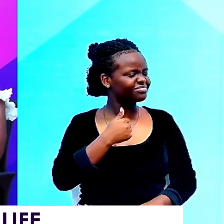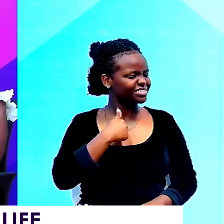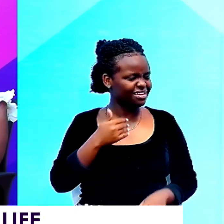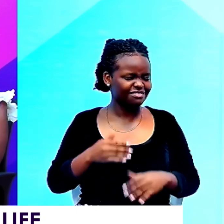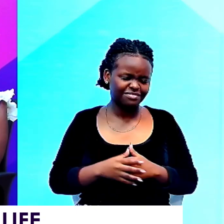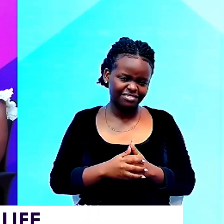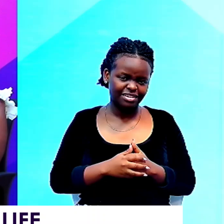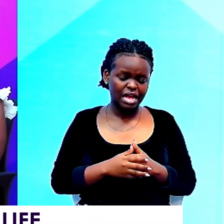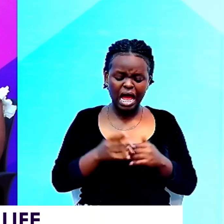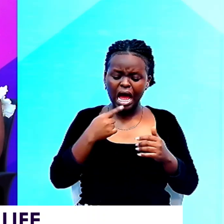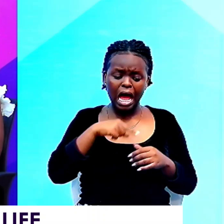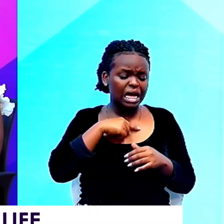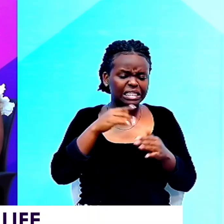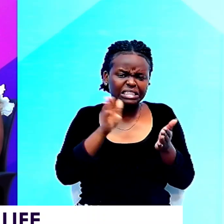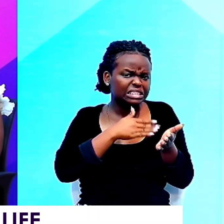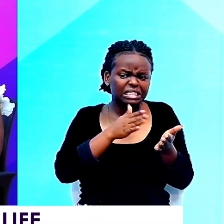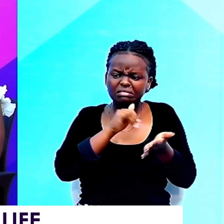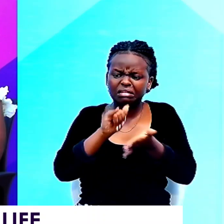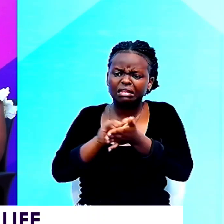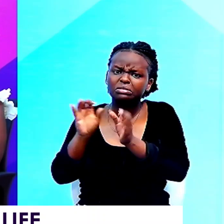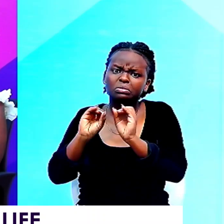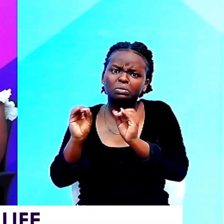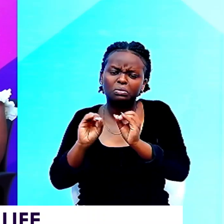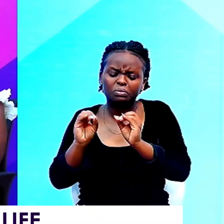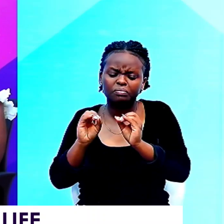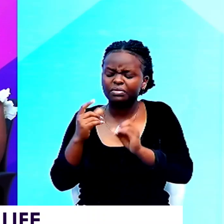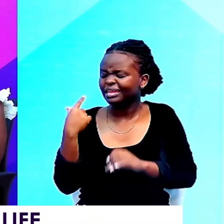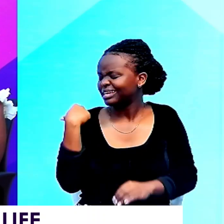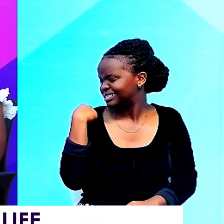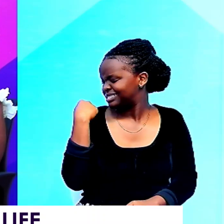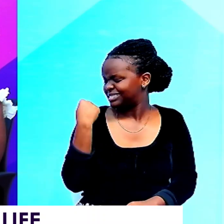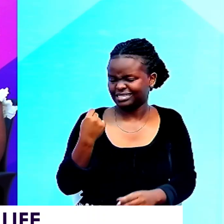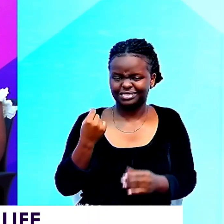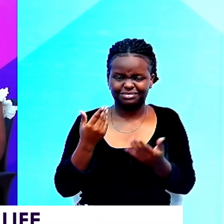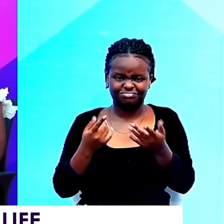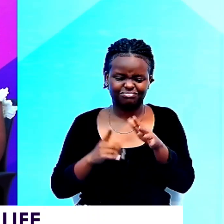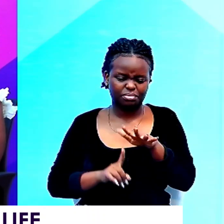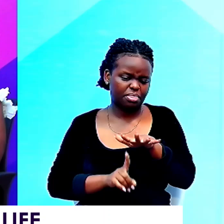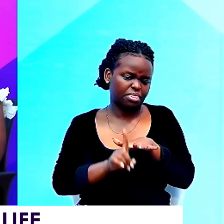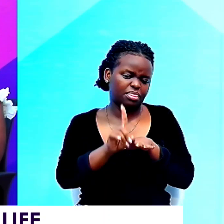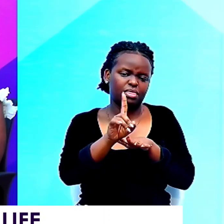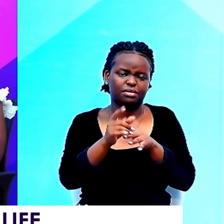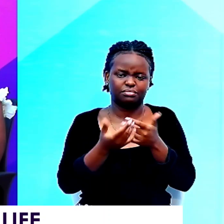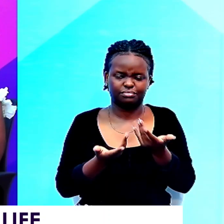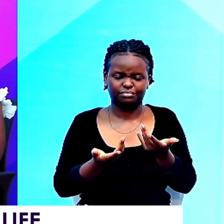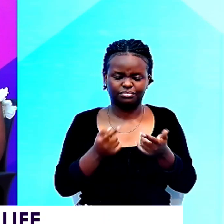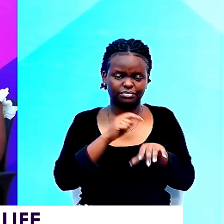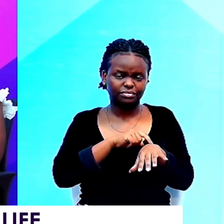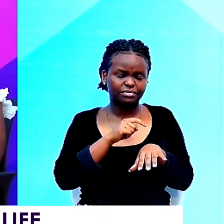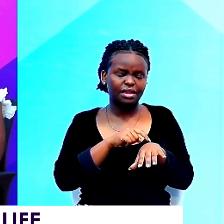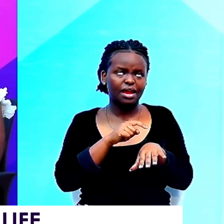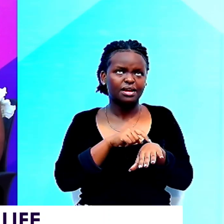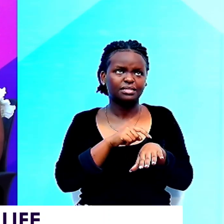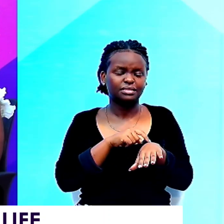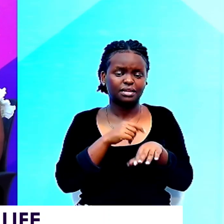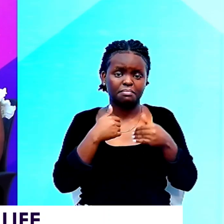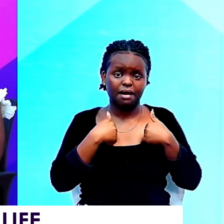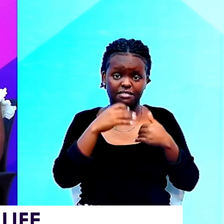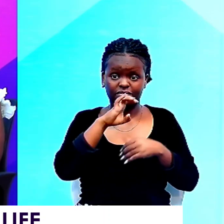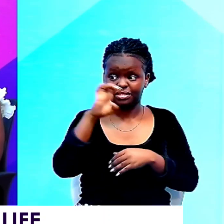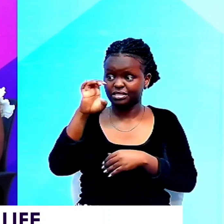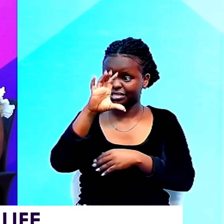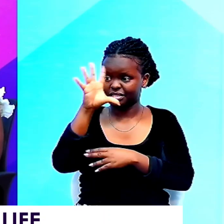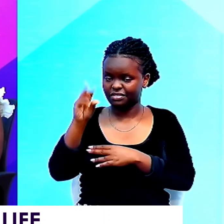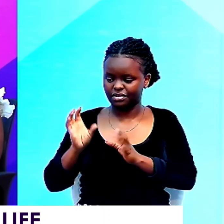we used not to sing these things. No, that one came just recently when Now, we had the East